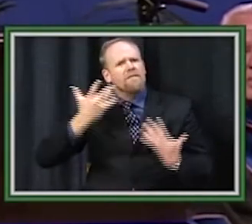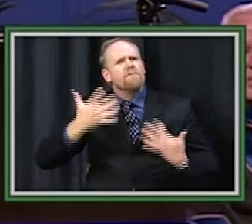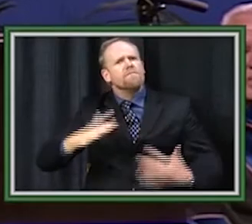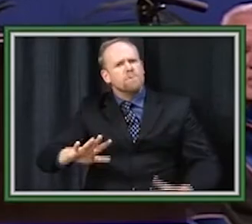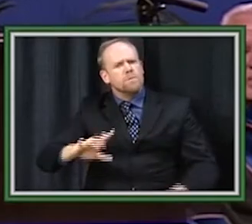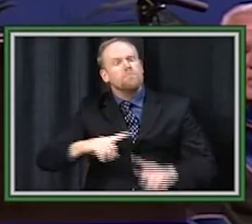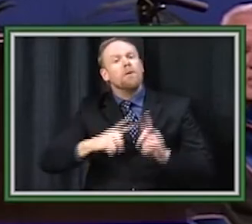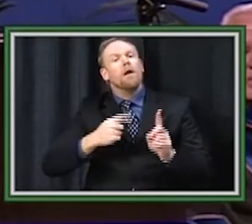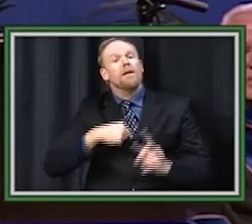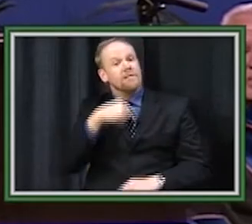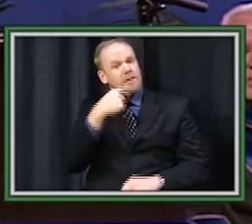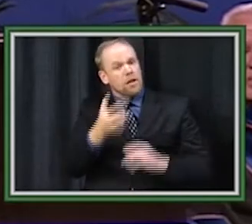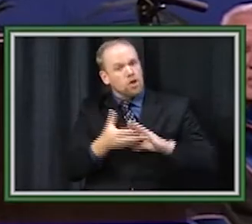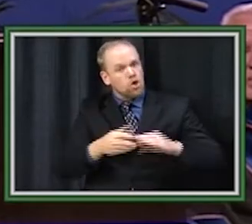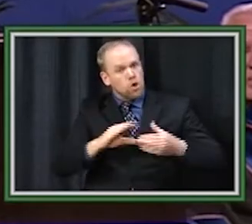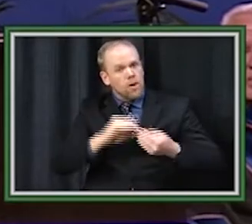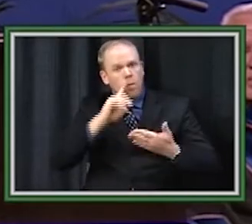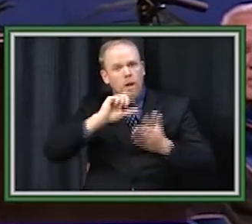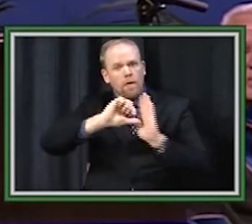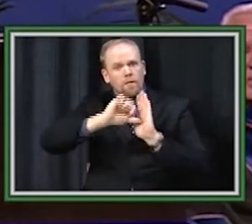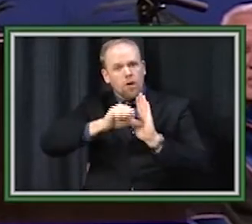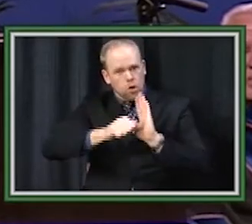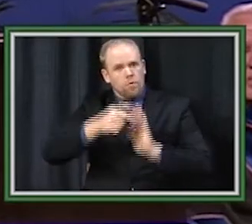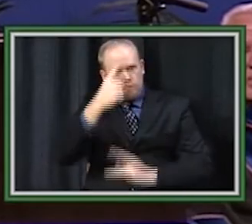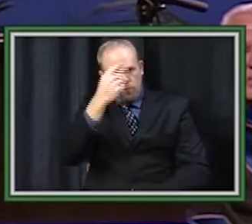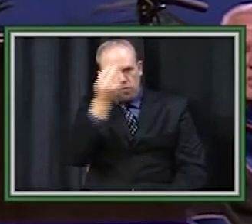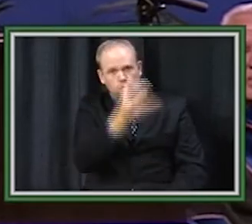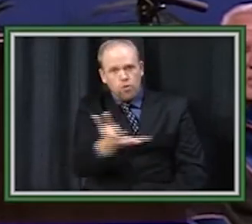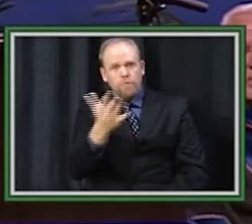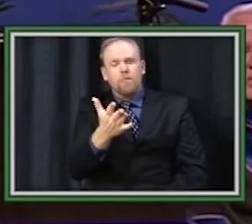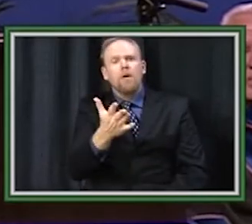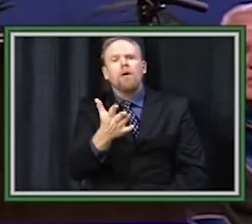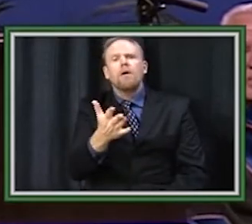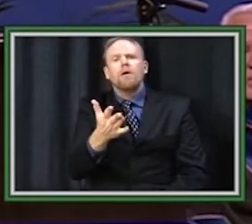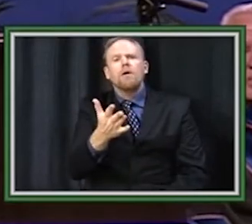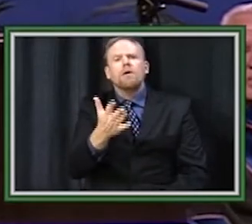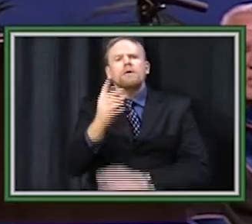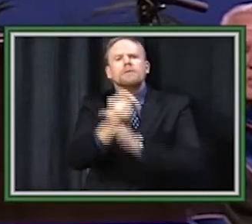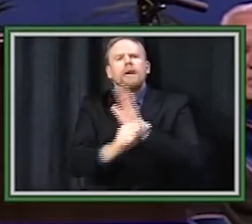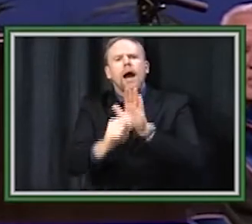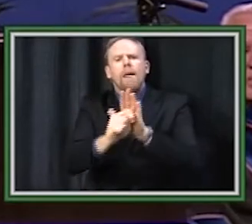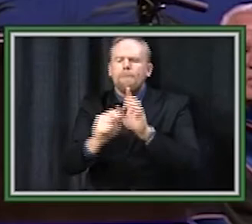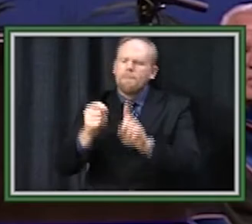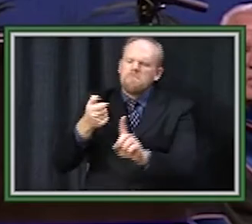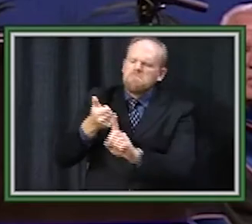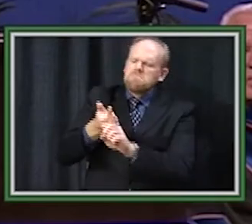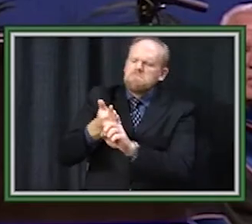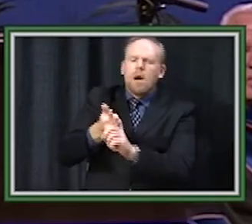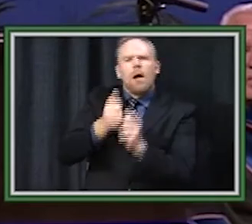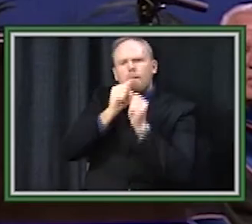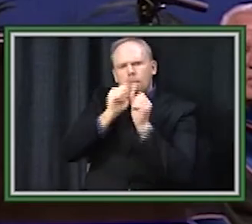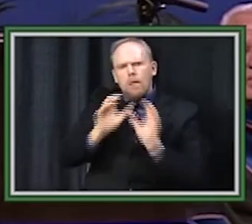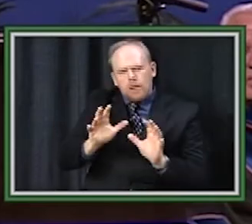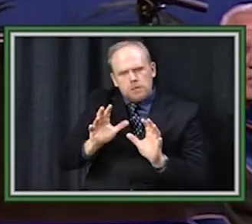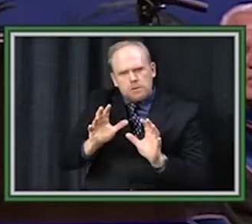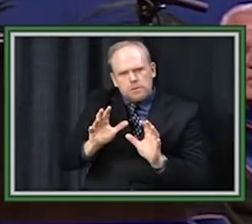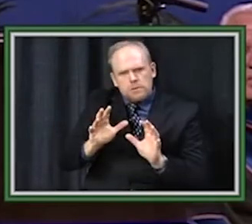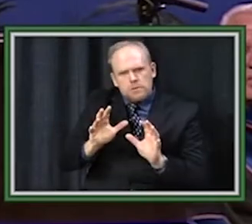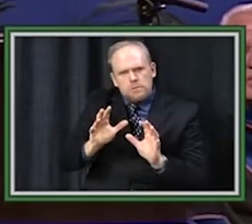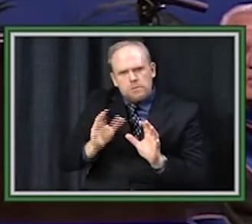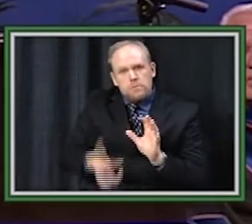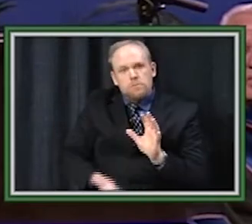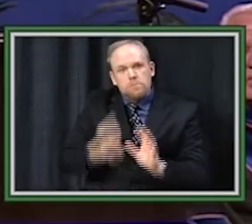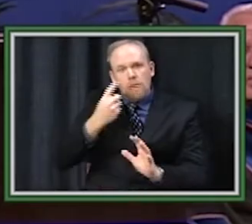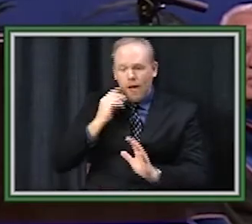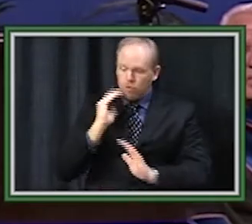But I tell this story so as to emphasize to you all the blessing of time. Because these lives we live are oftentimes